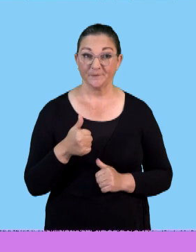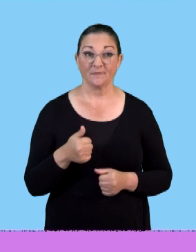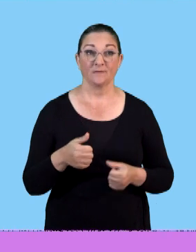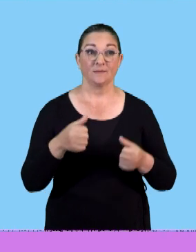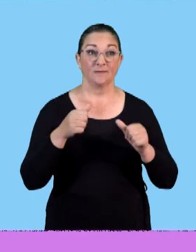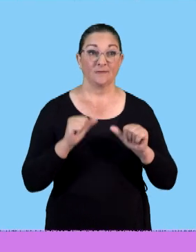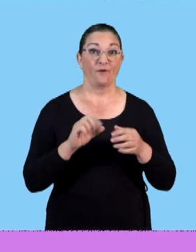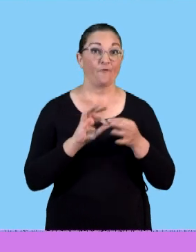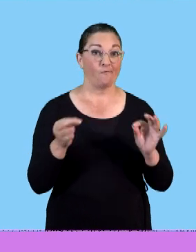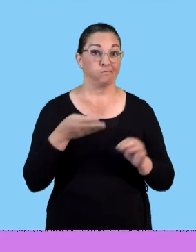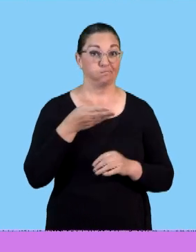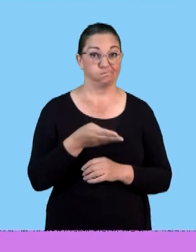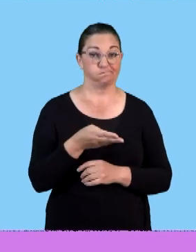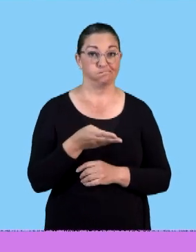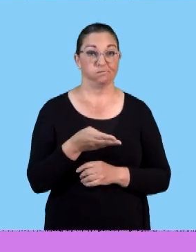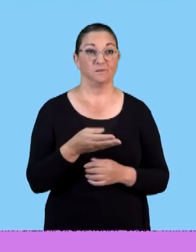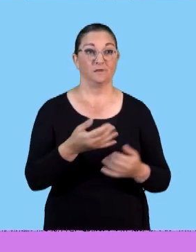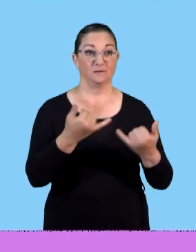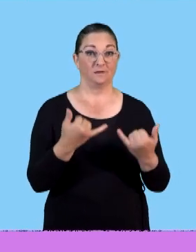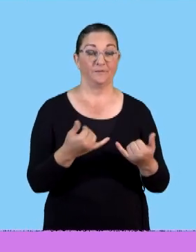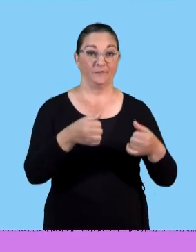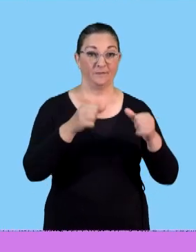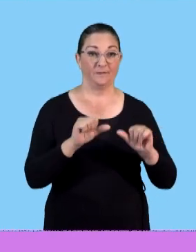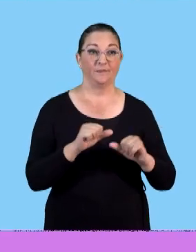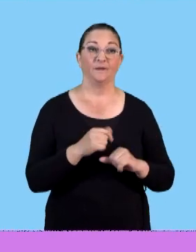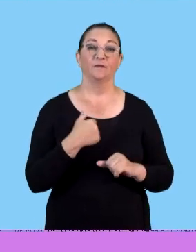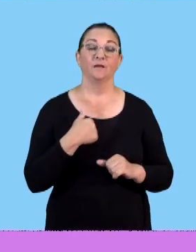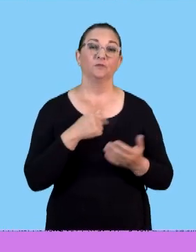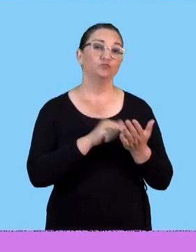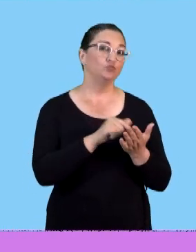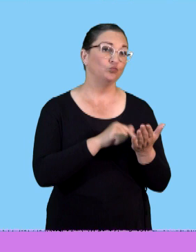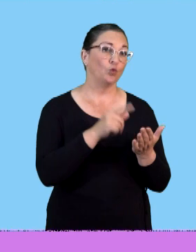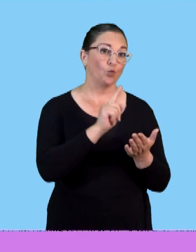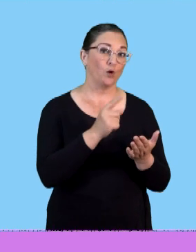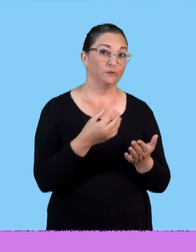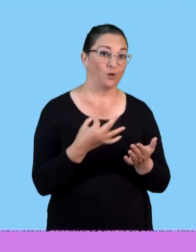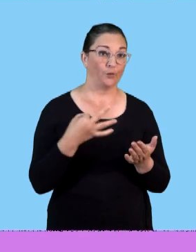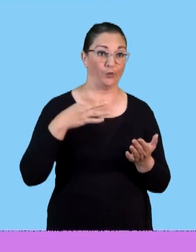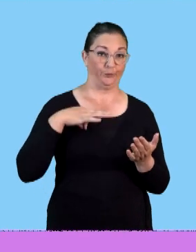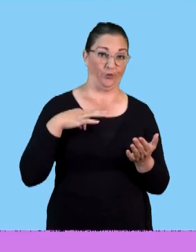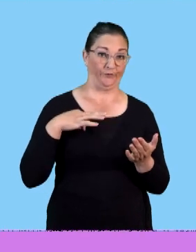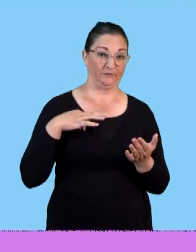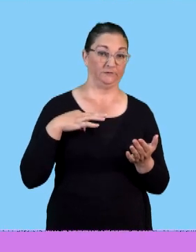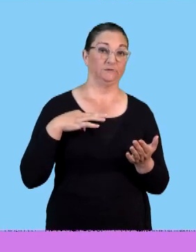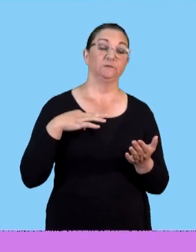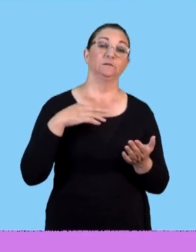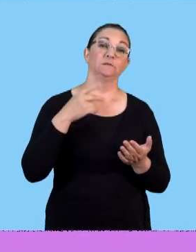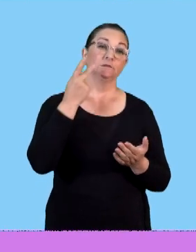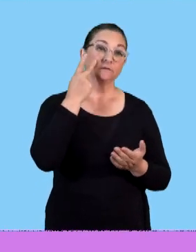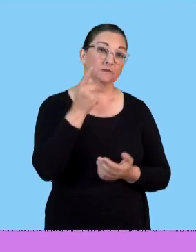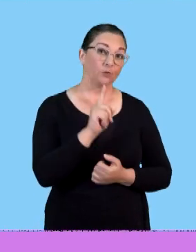fine? Okay, so there's our formula again. So first of all, I will calculate the profit, right,